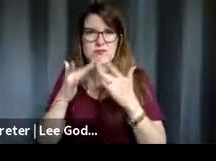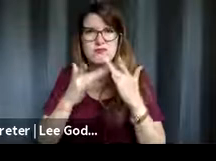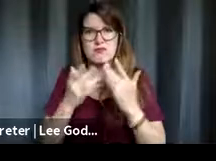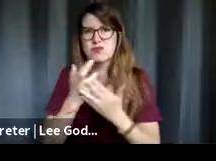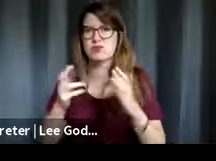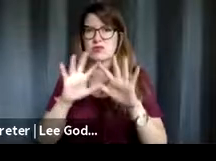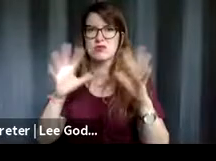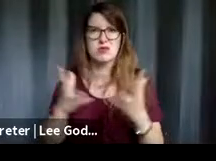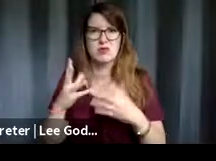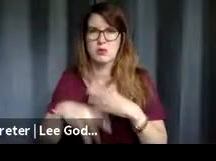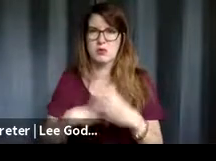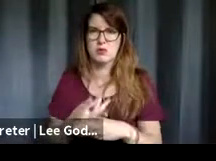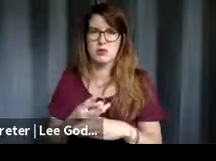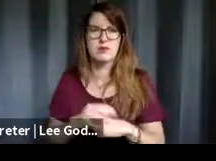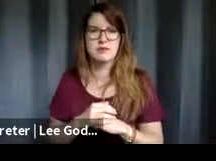around the world.